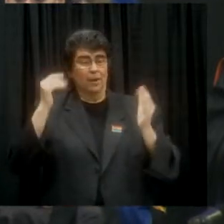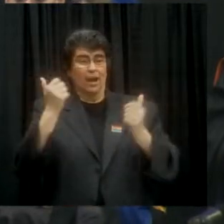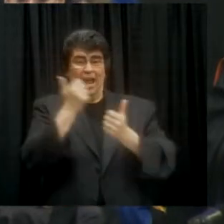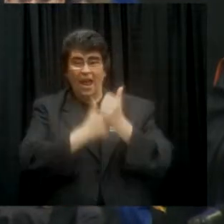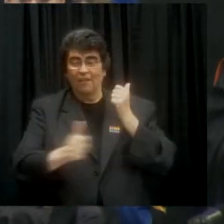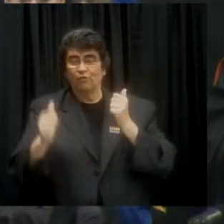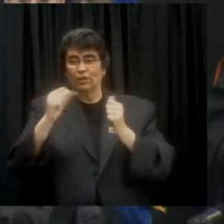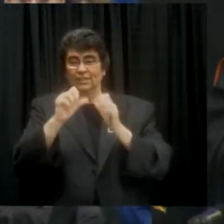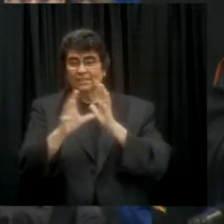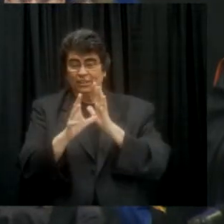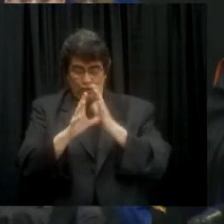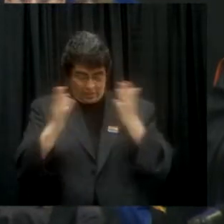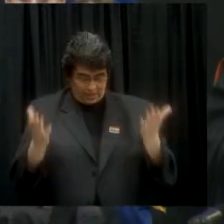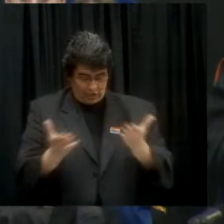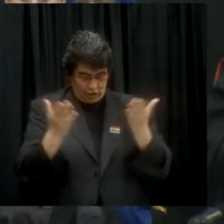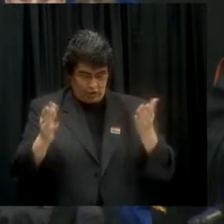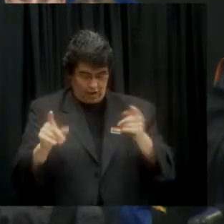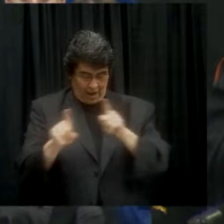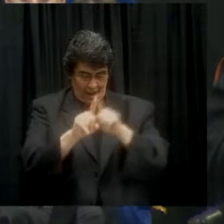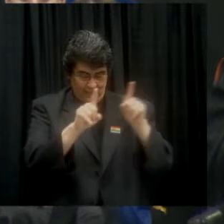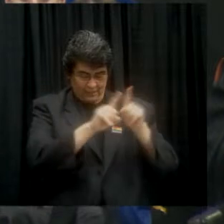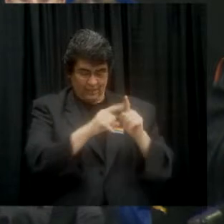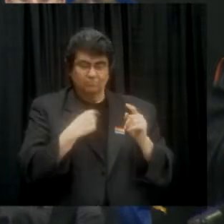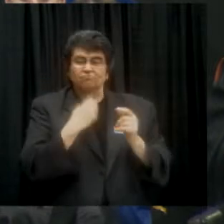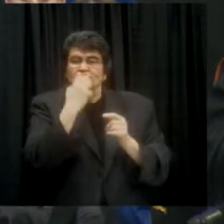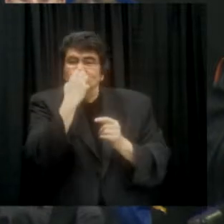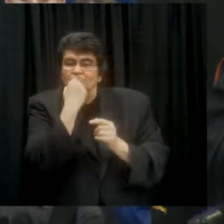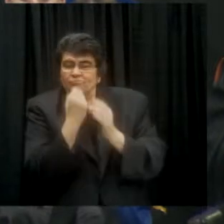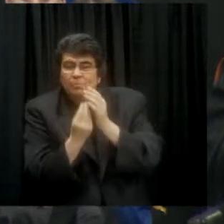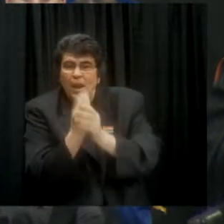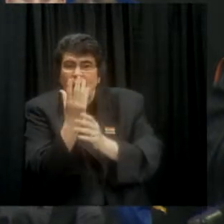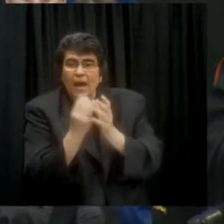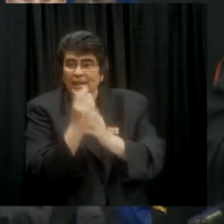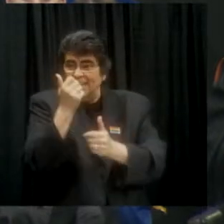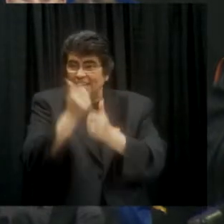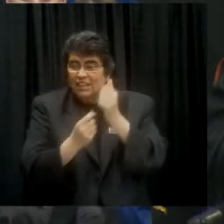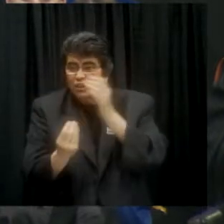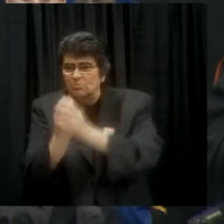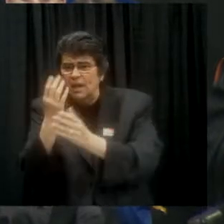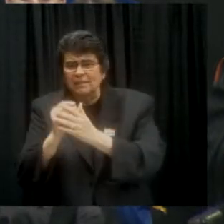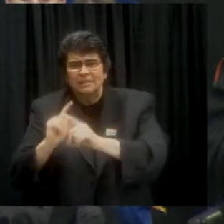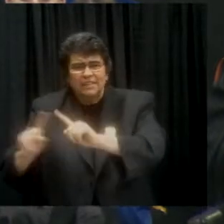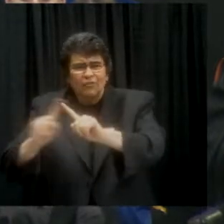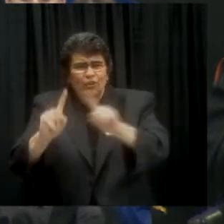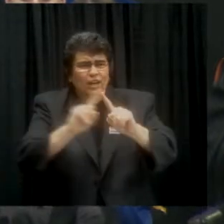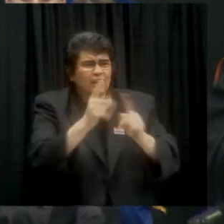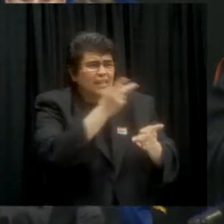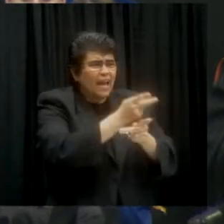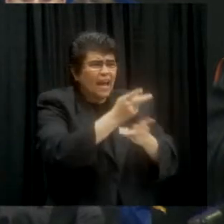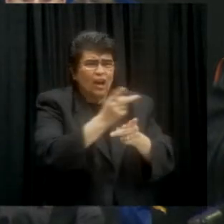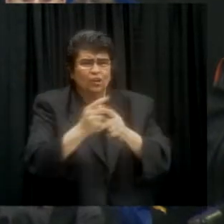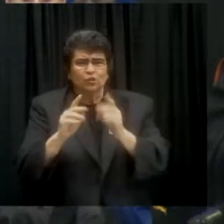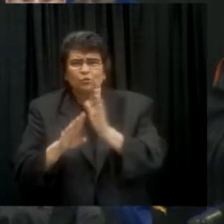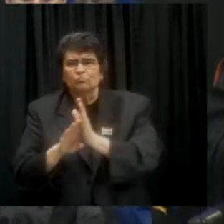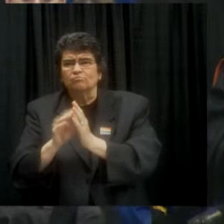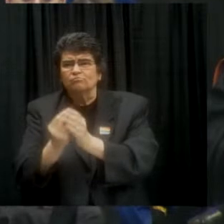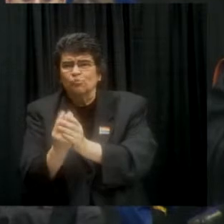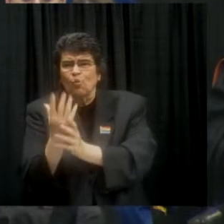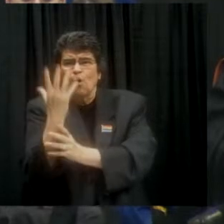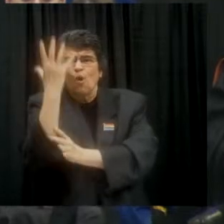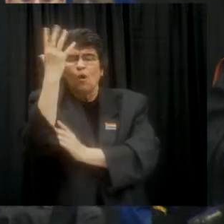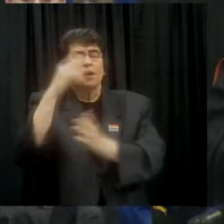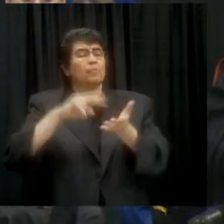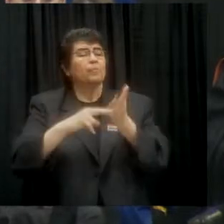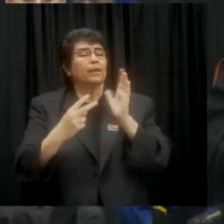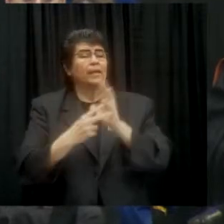every senior in here as a precious plant. Each plant needs different care to thrive. So what I mean by that